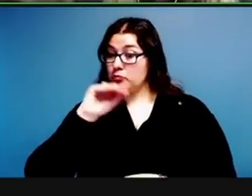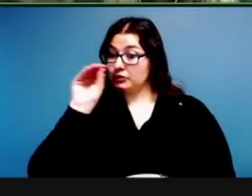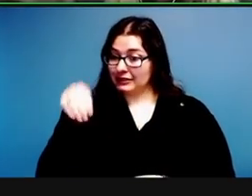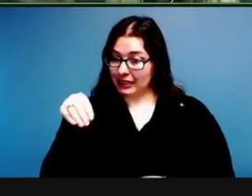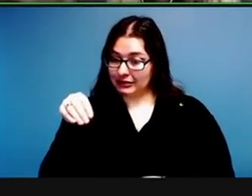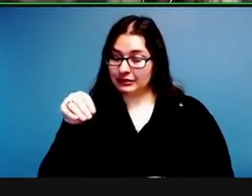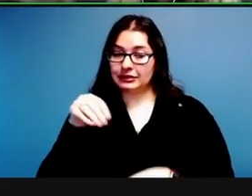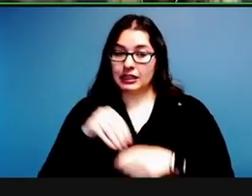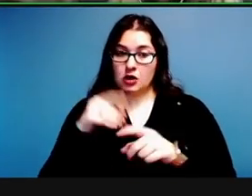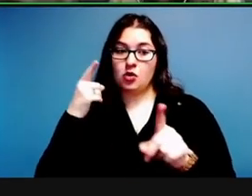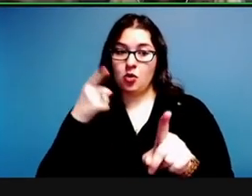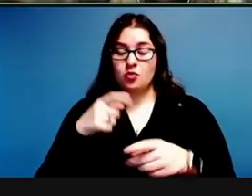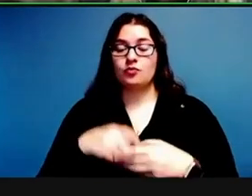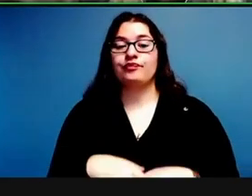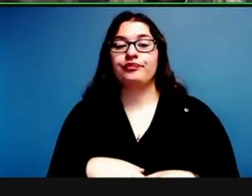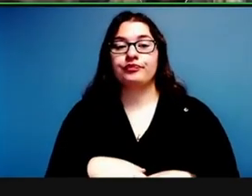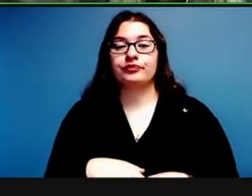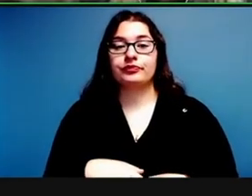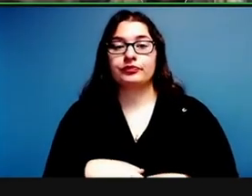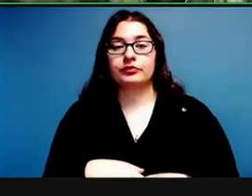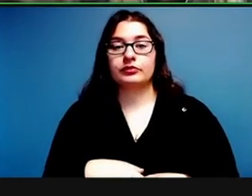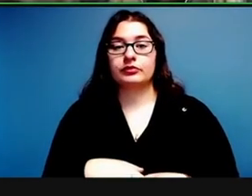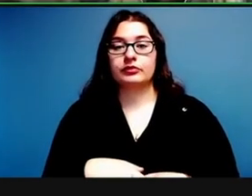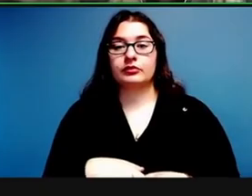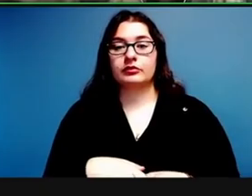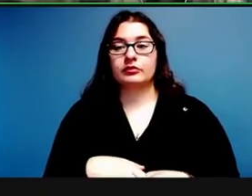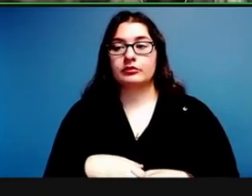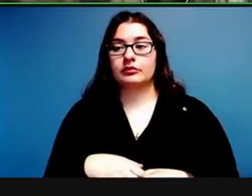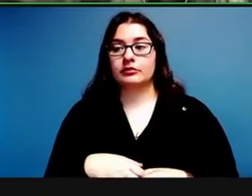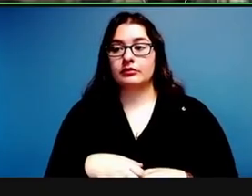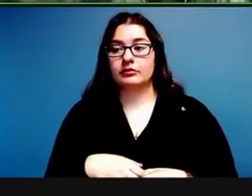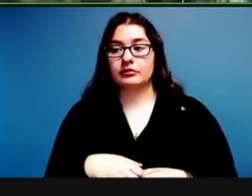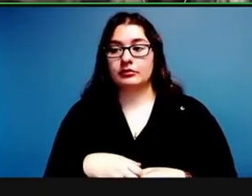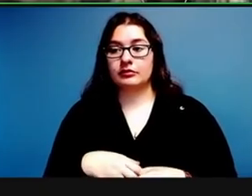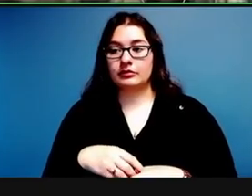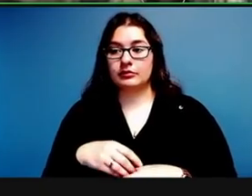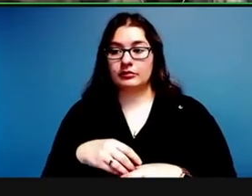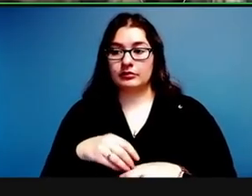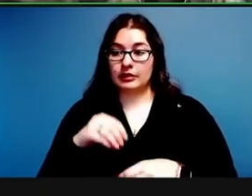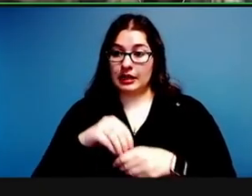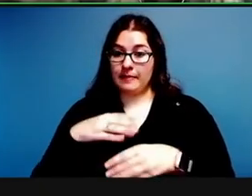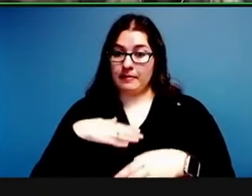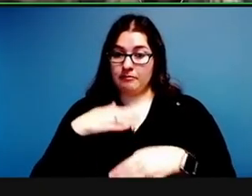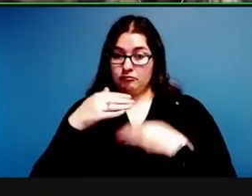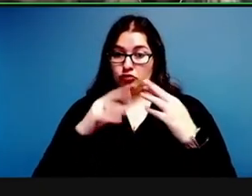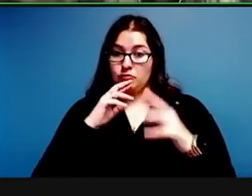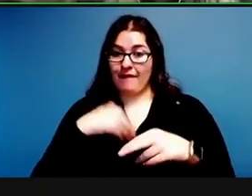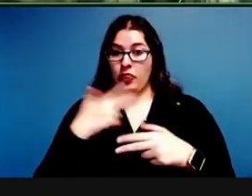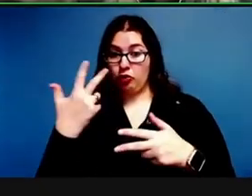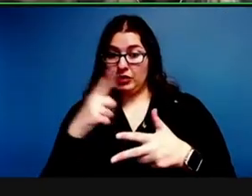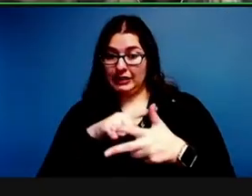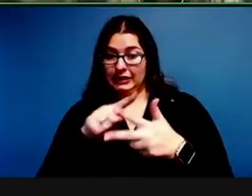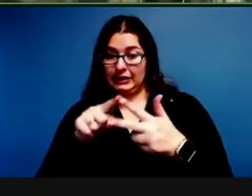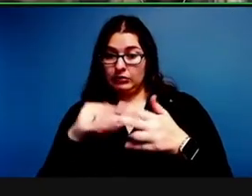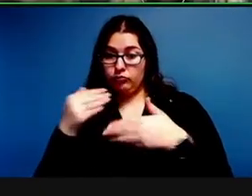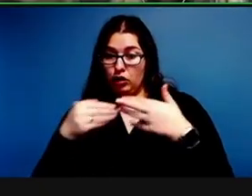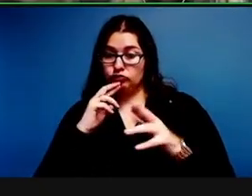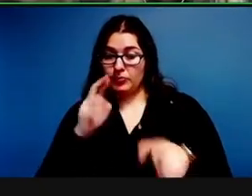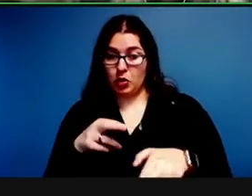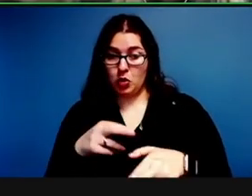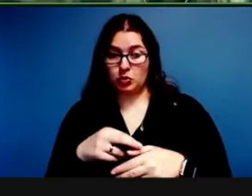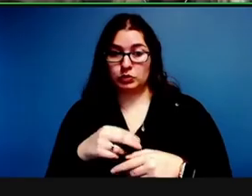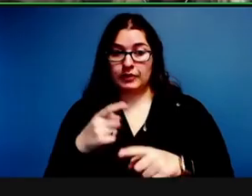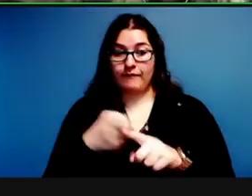our goal. In my progress reports, I have 3 progress reports